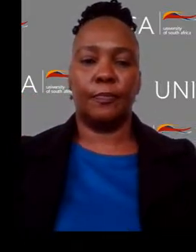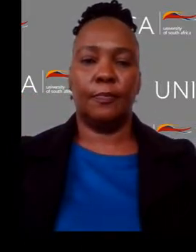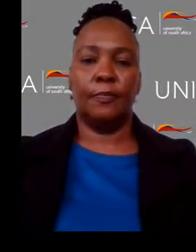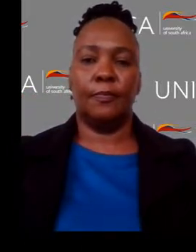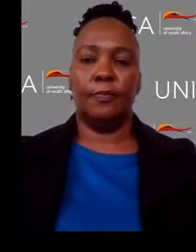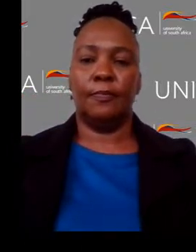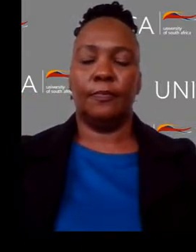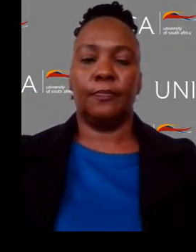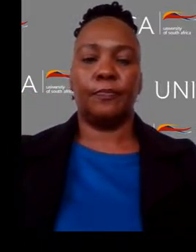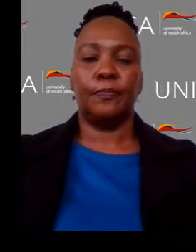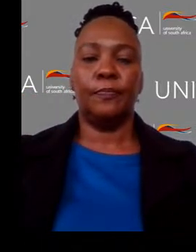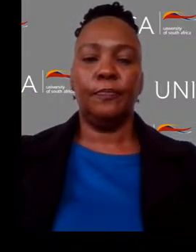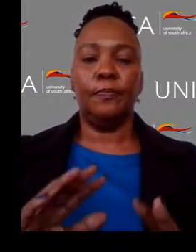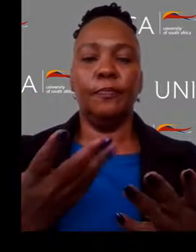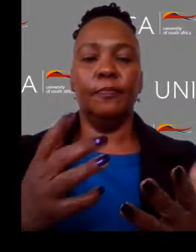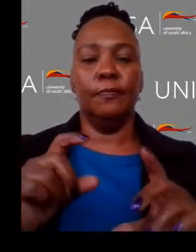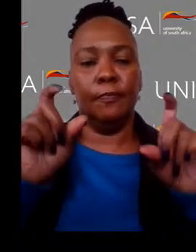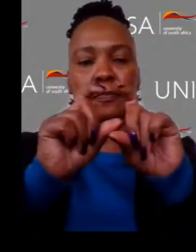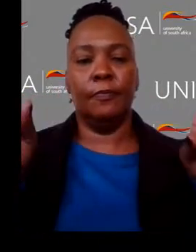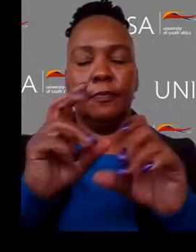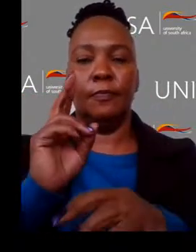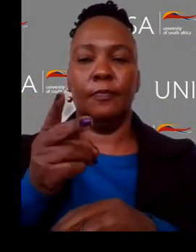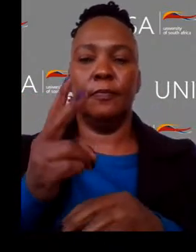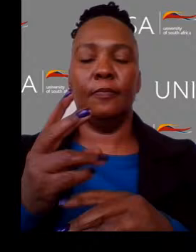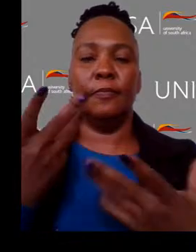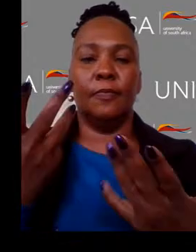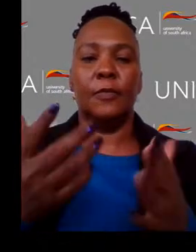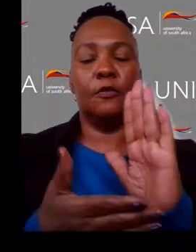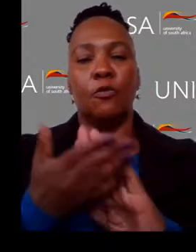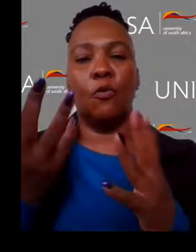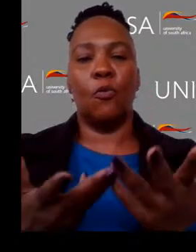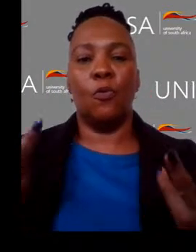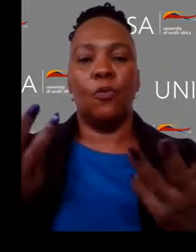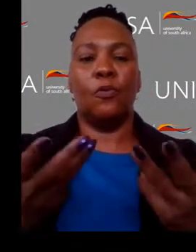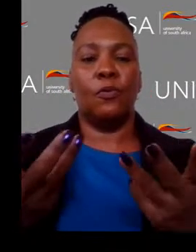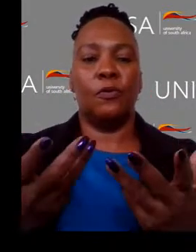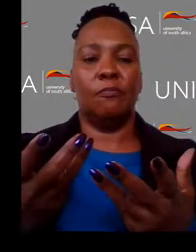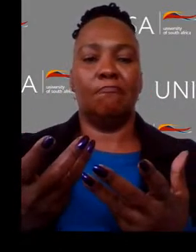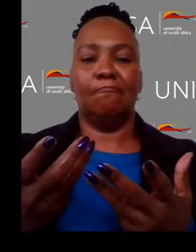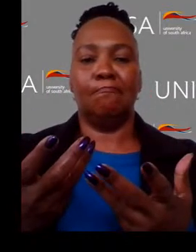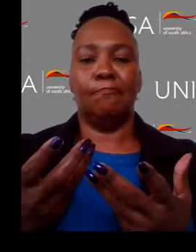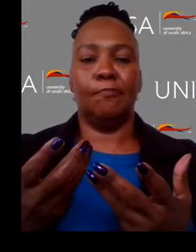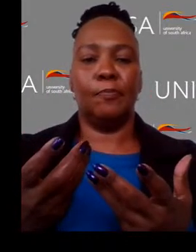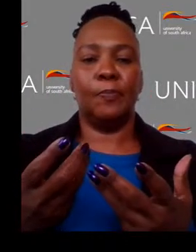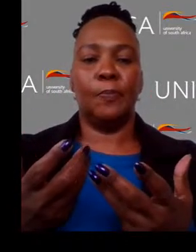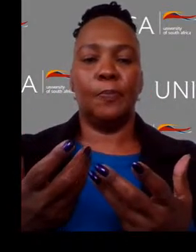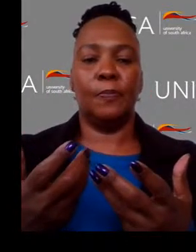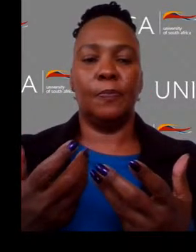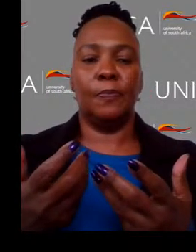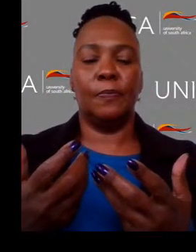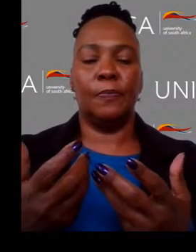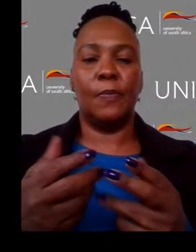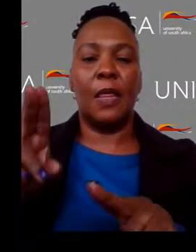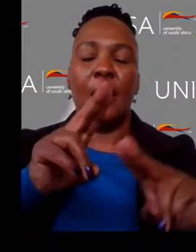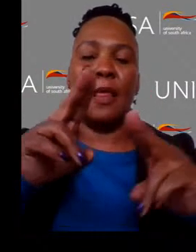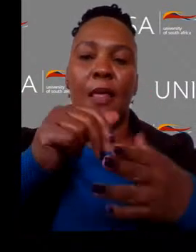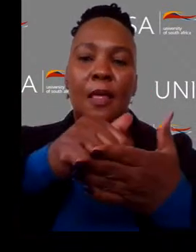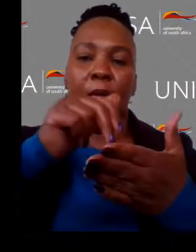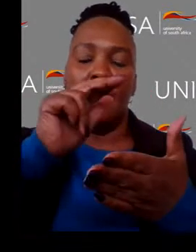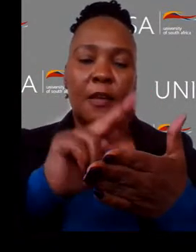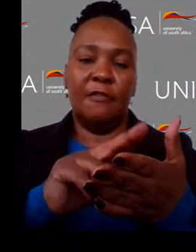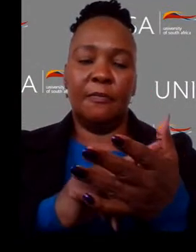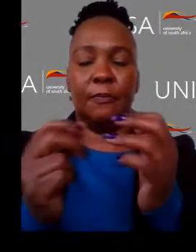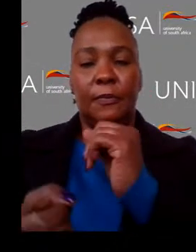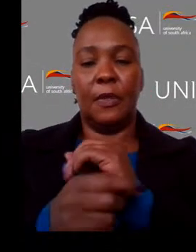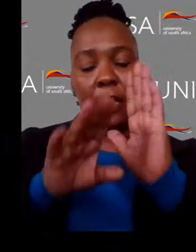So I just want to highlight as well, if you go to the Invigilator app section at the